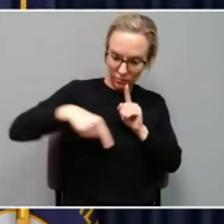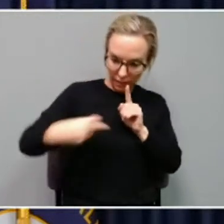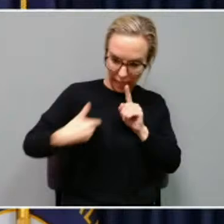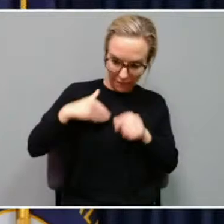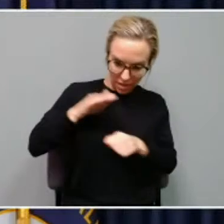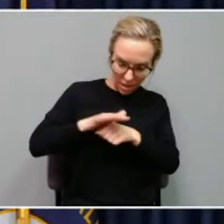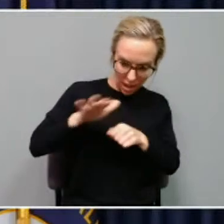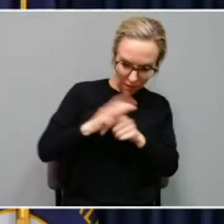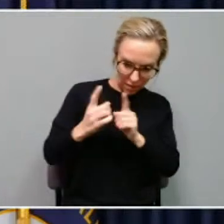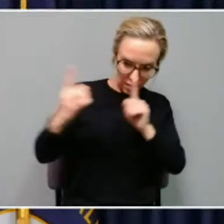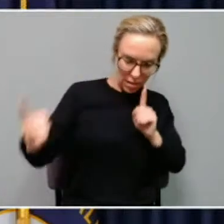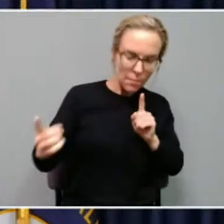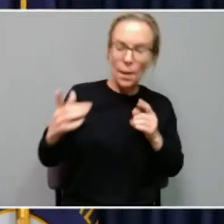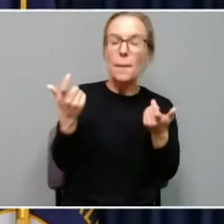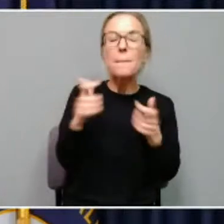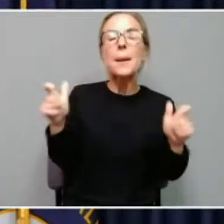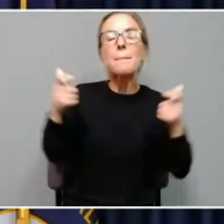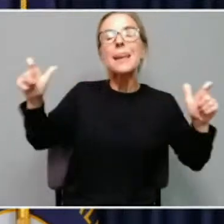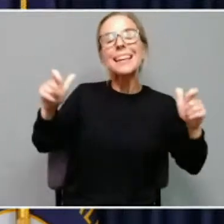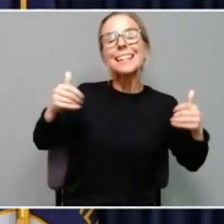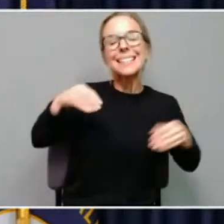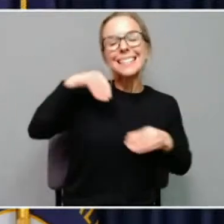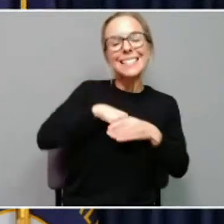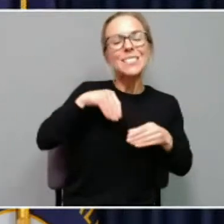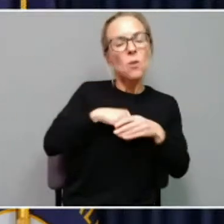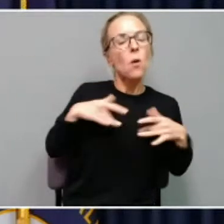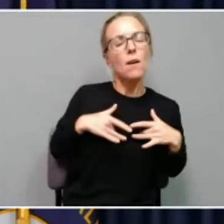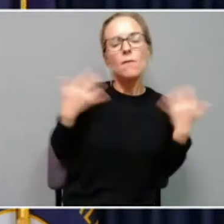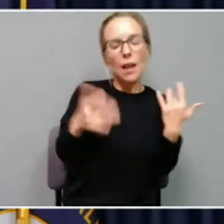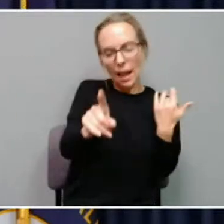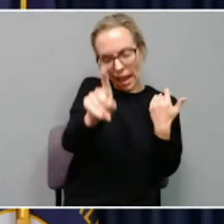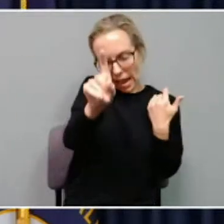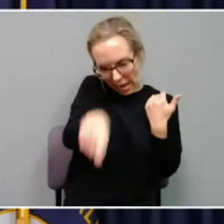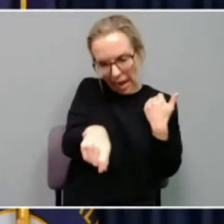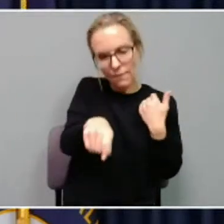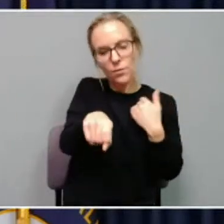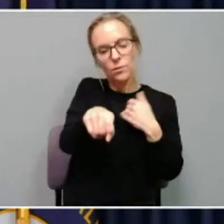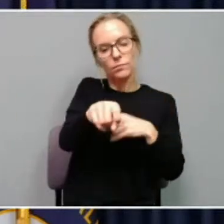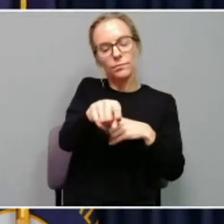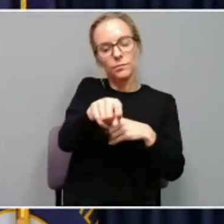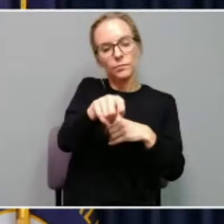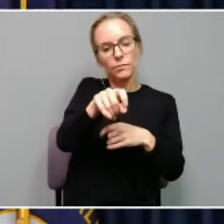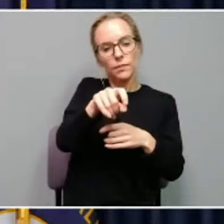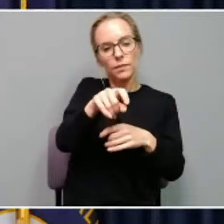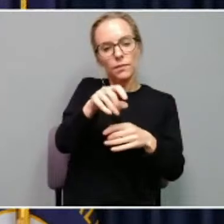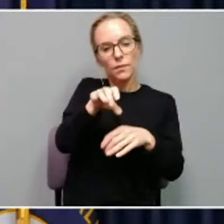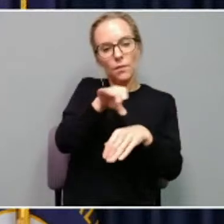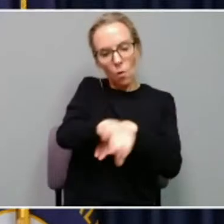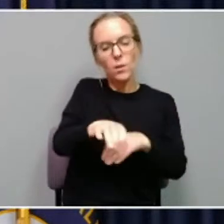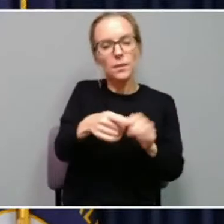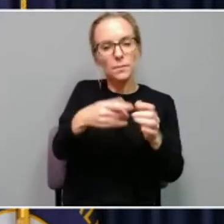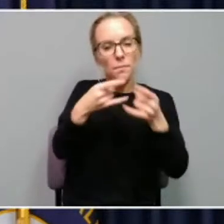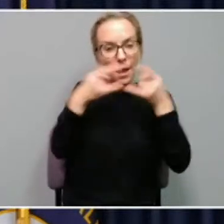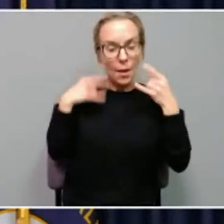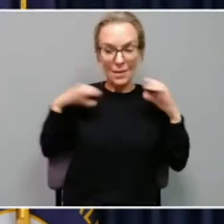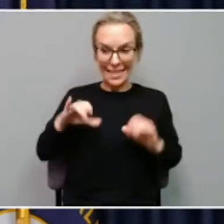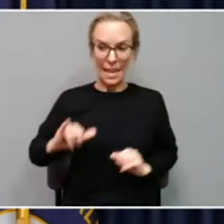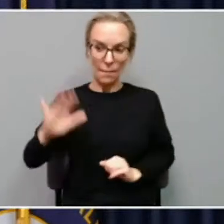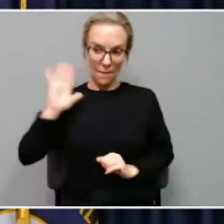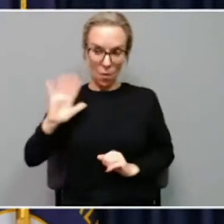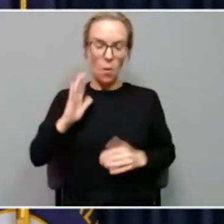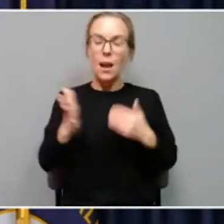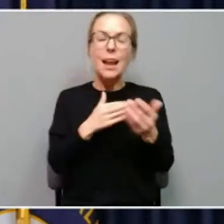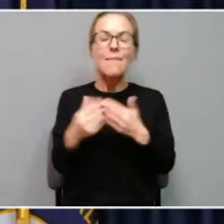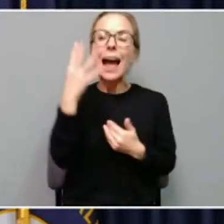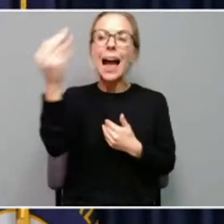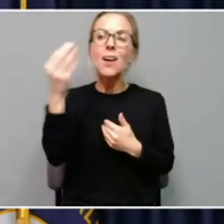big indoor events, you have to enforce masking. We did that before. You look at even outdoor events when we were